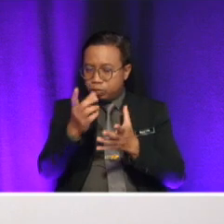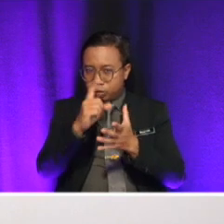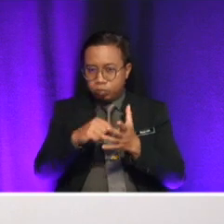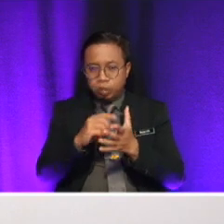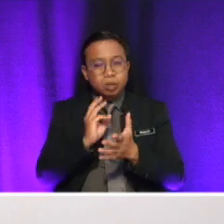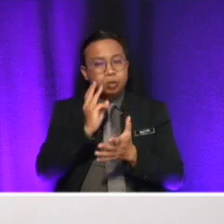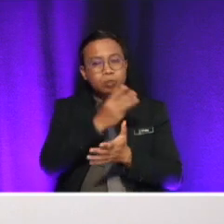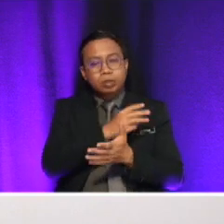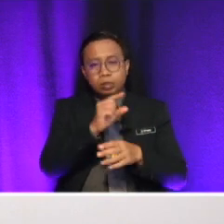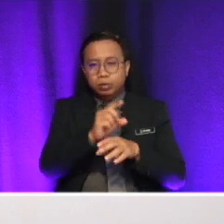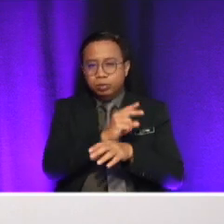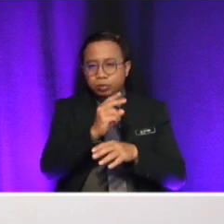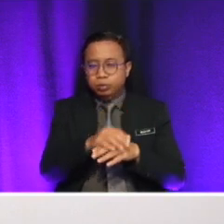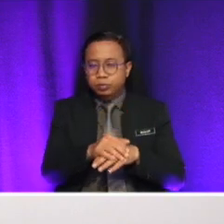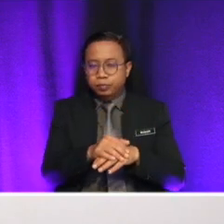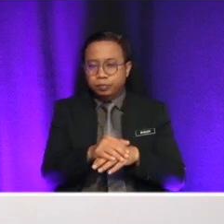use instead of them?